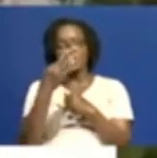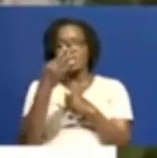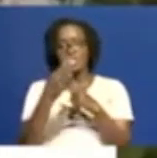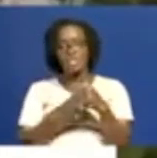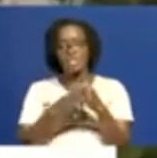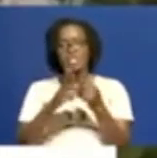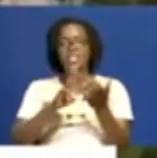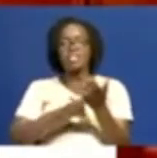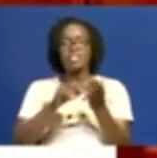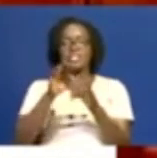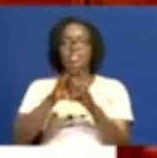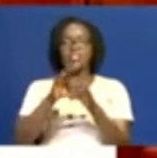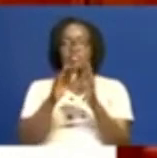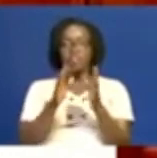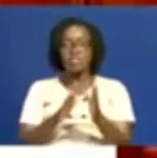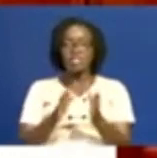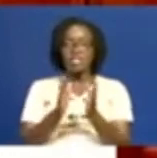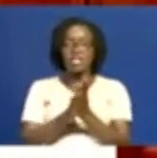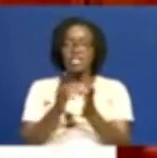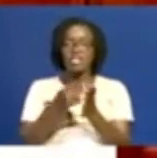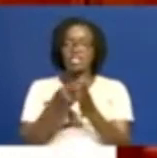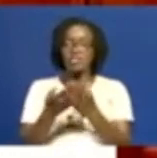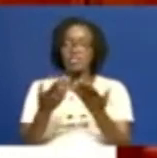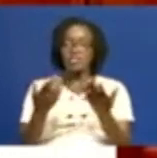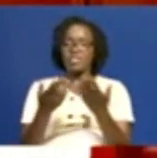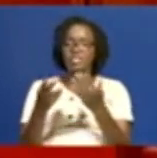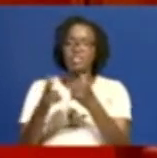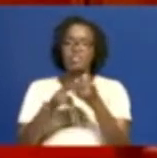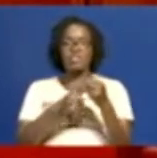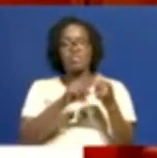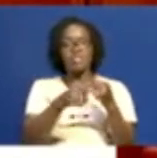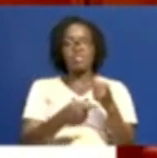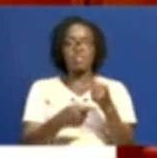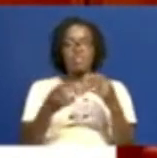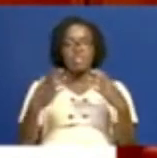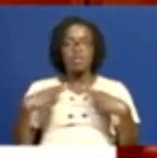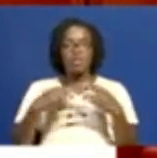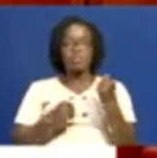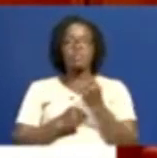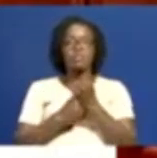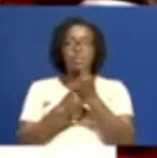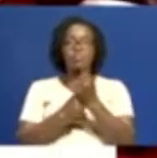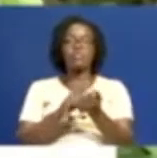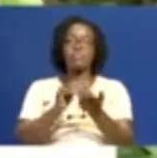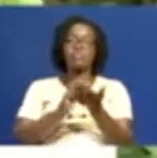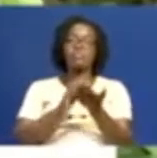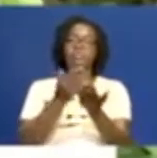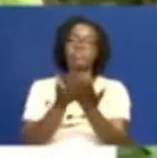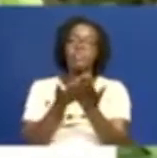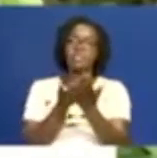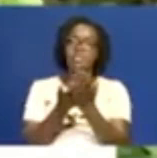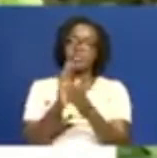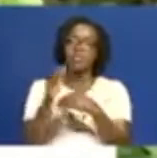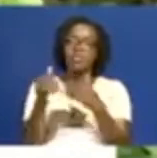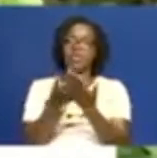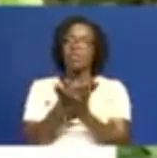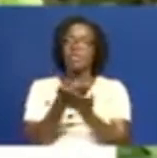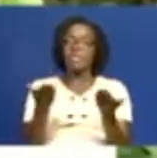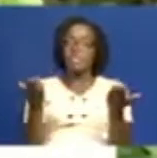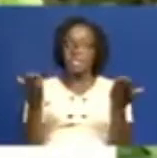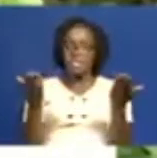772,139 registered voters. They therefore need 77,000 residents to support the petition. All this scenario